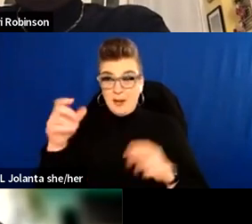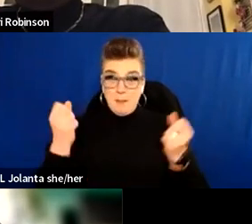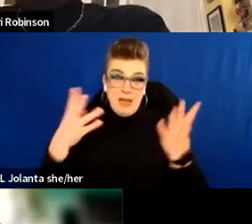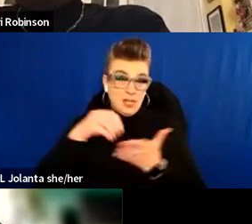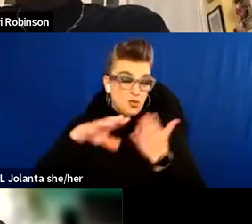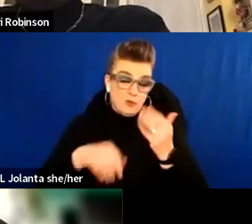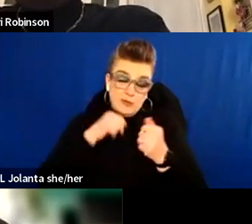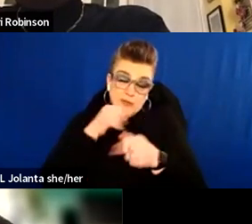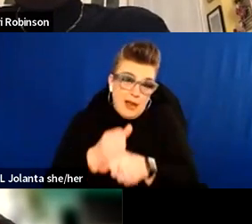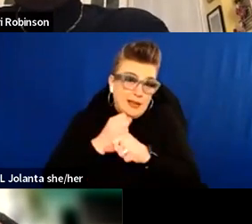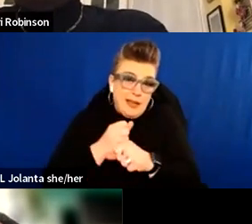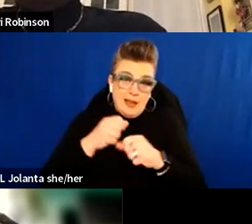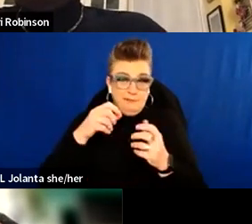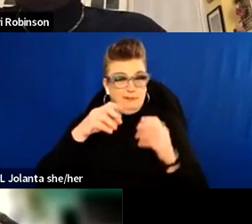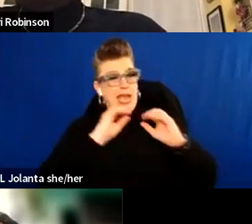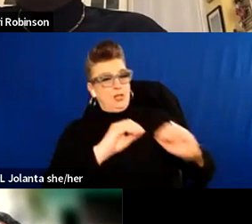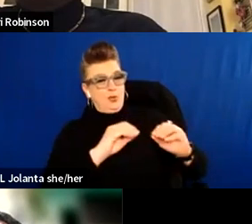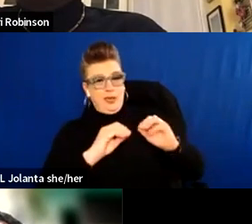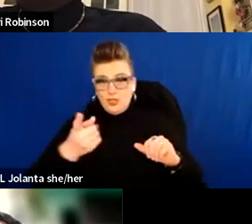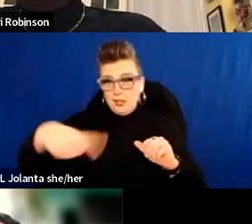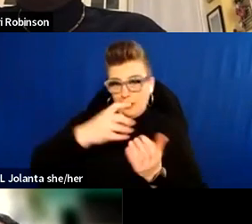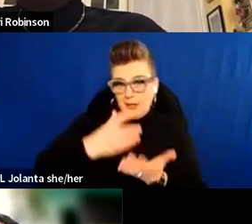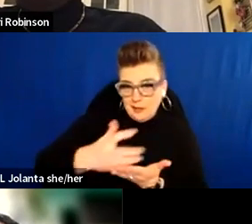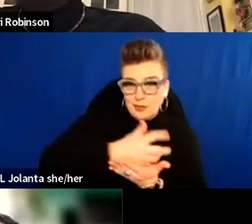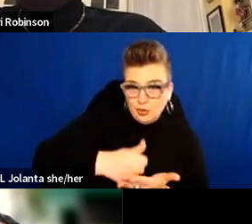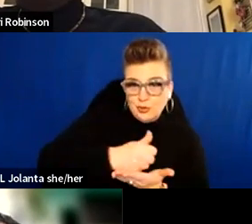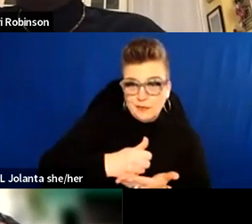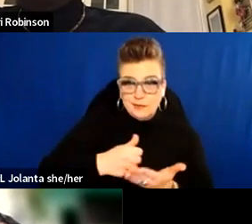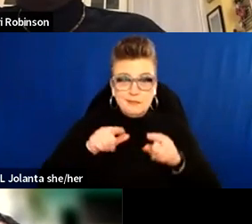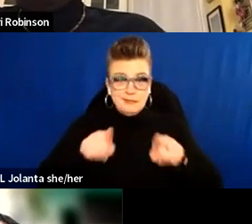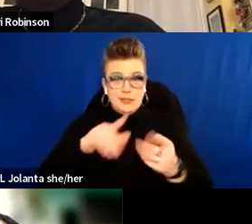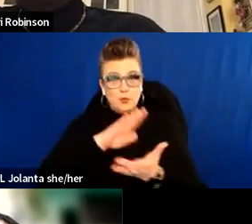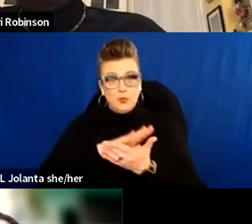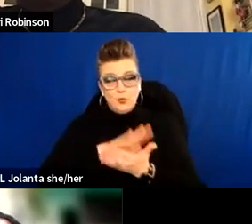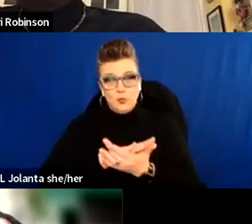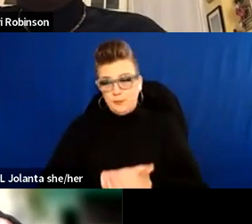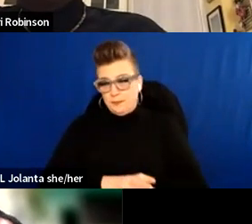and the majority of students are not receiving the education that they need in schools